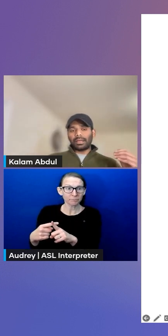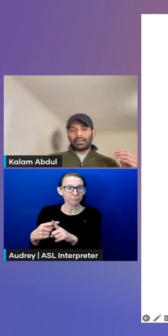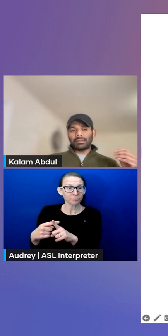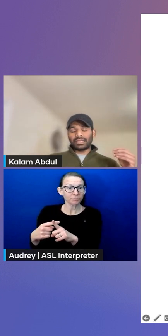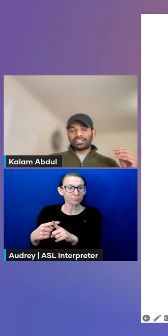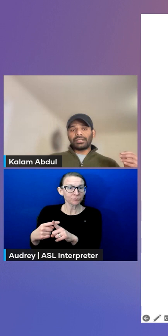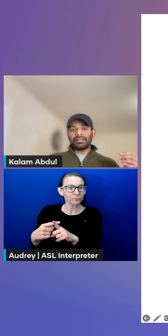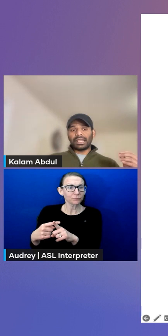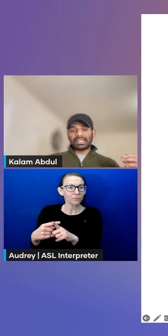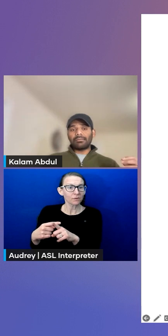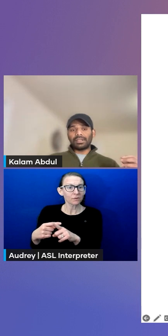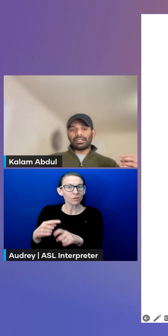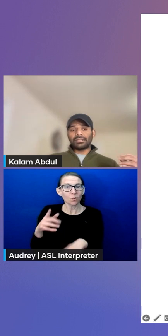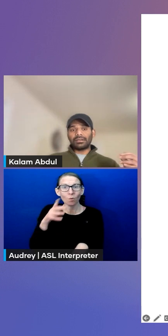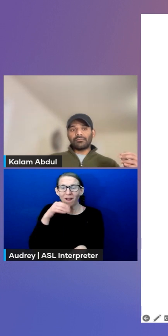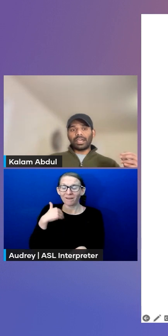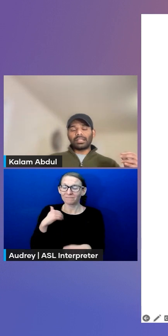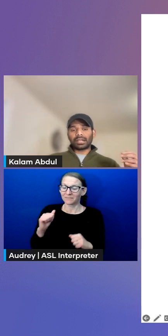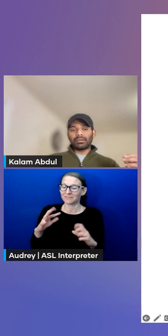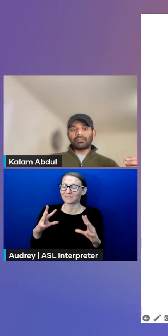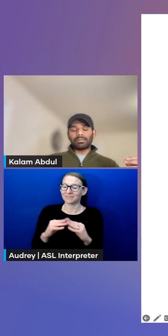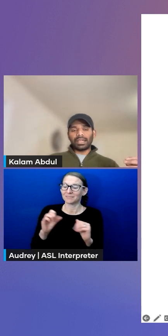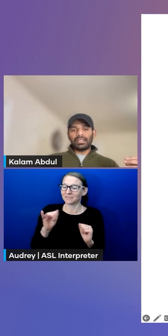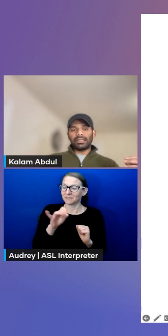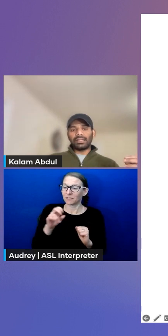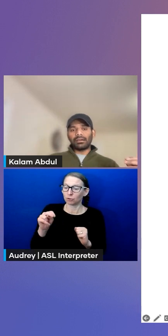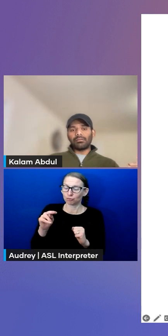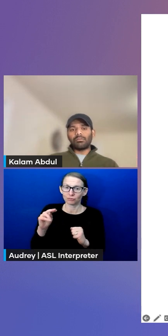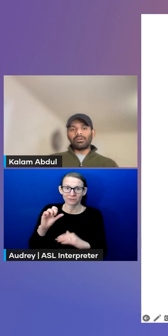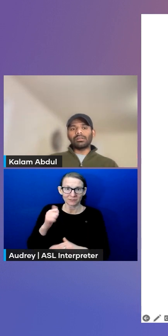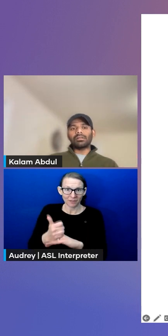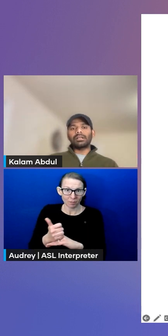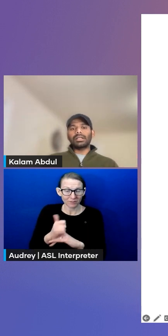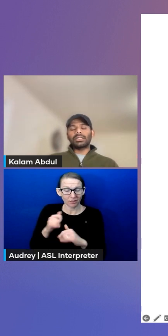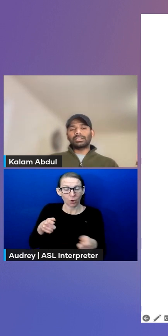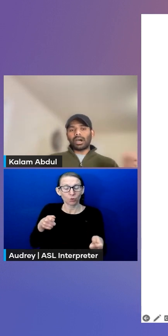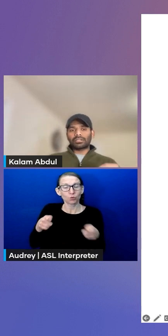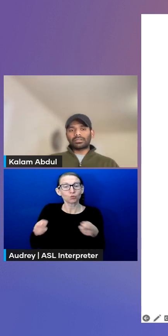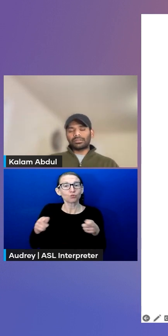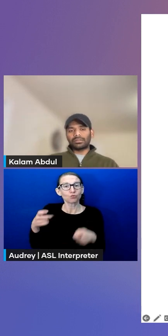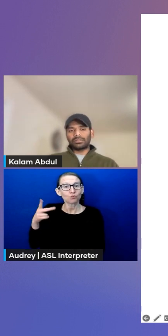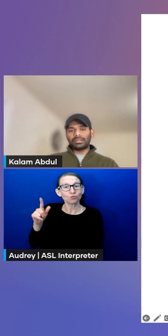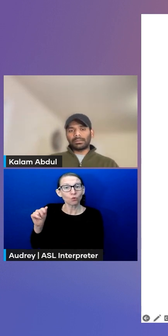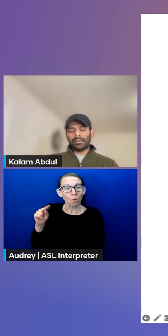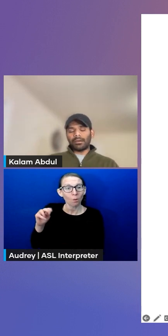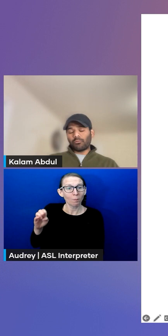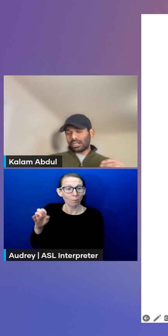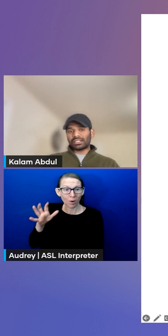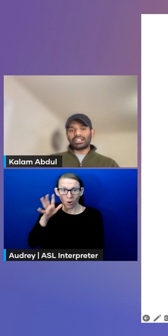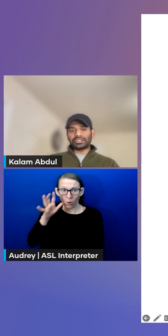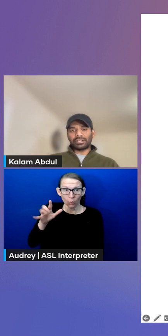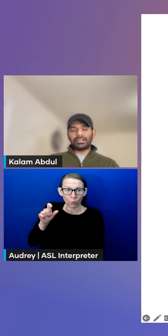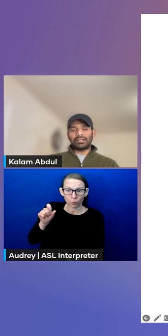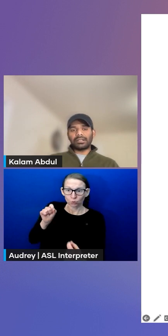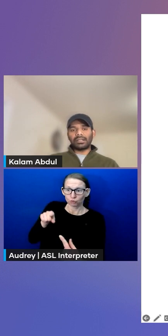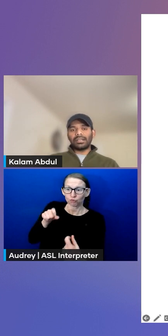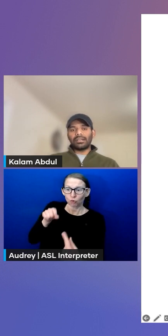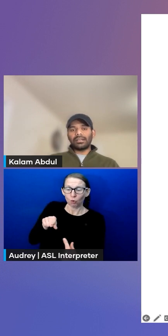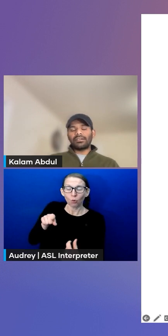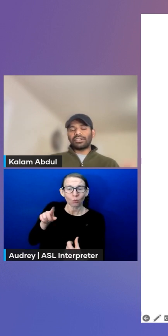a session established where the control plane will talk to the vault